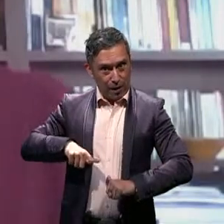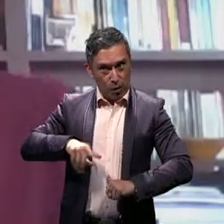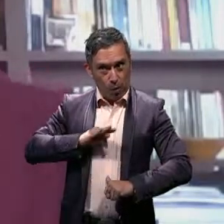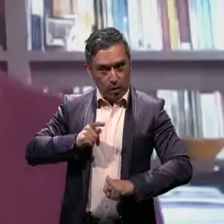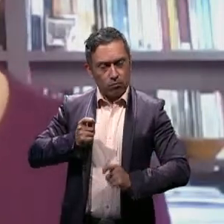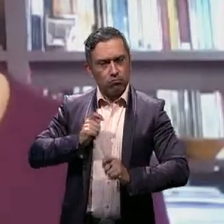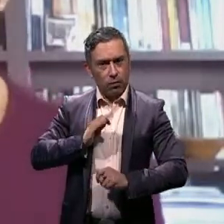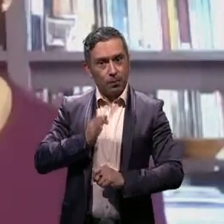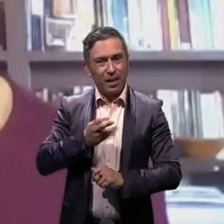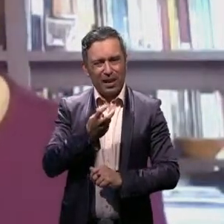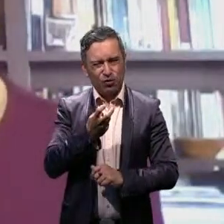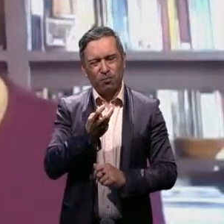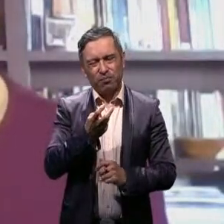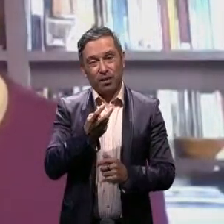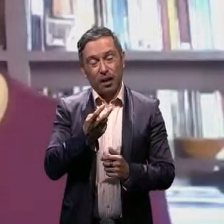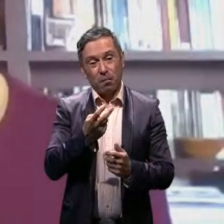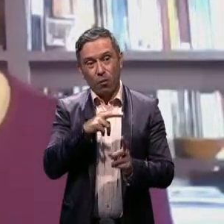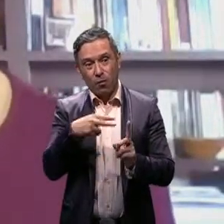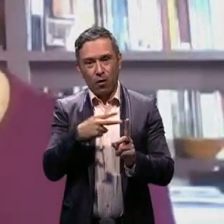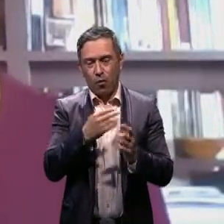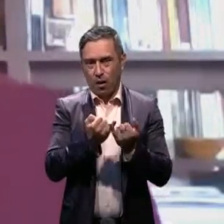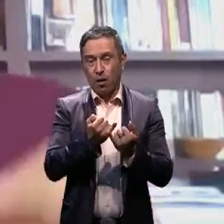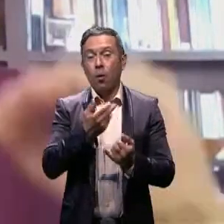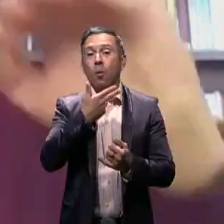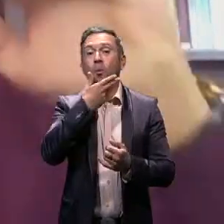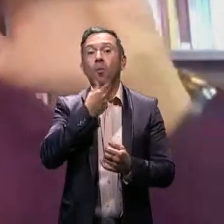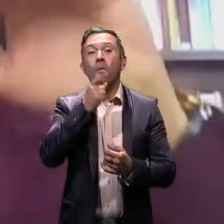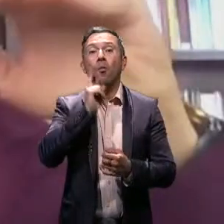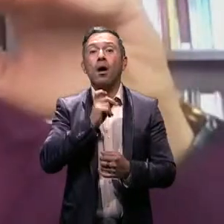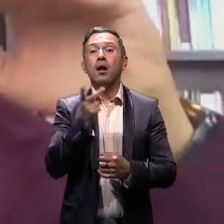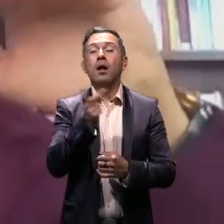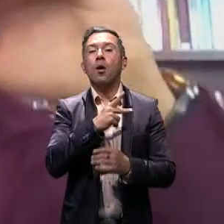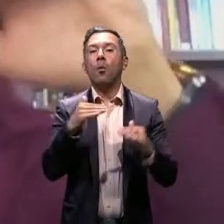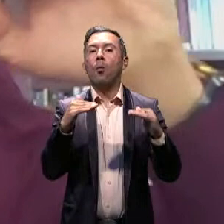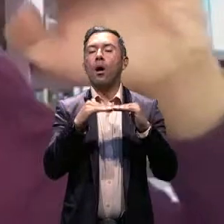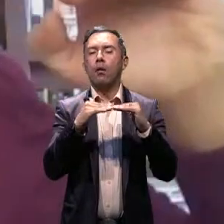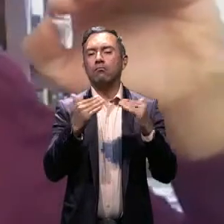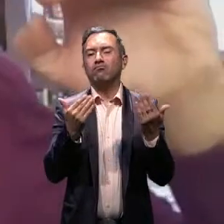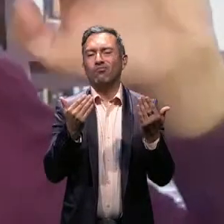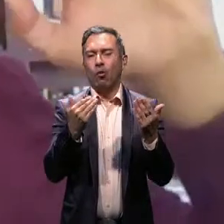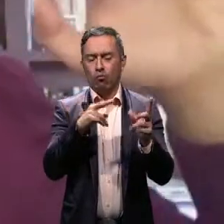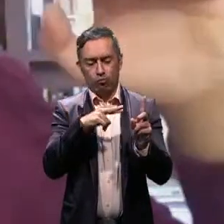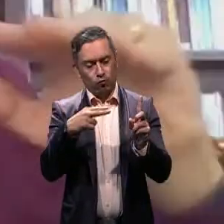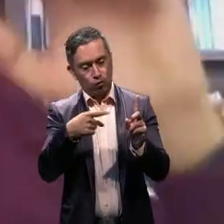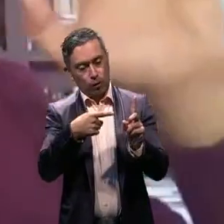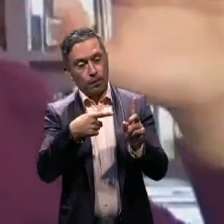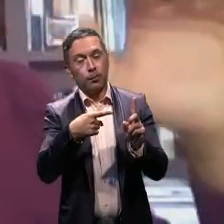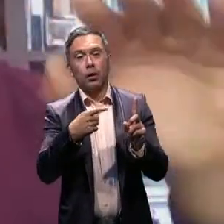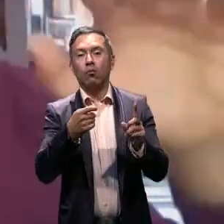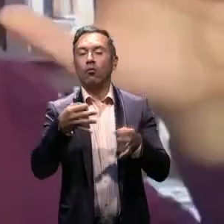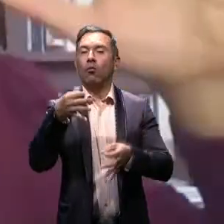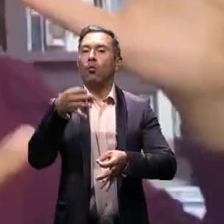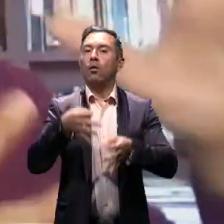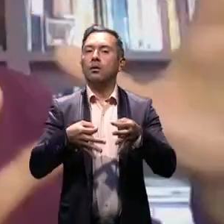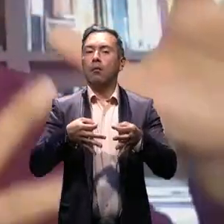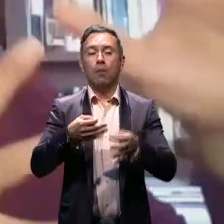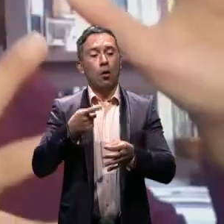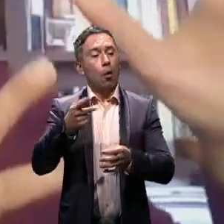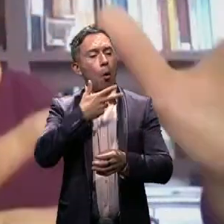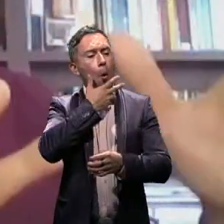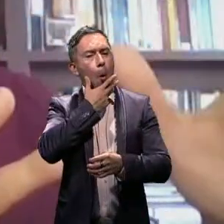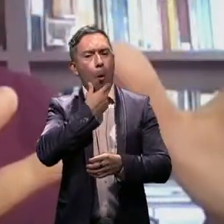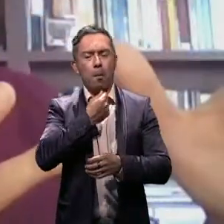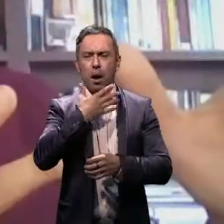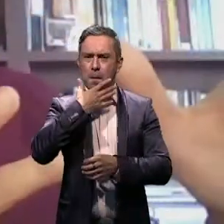politics. And we are judged as women, and it's based on the structures